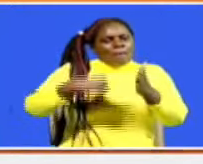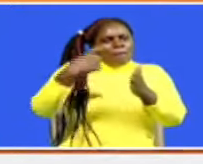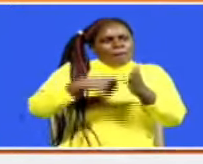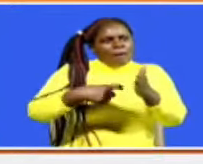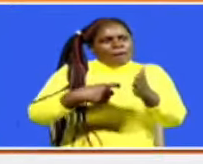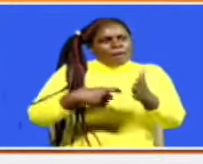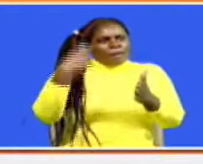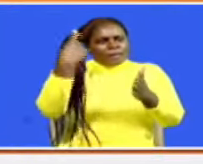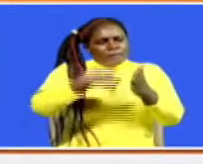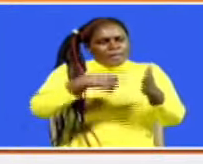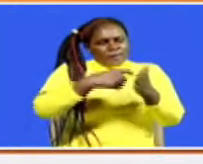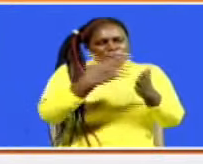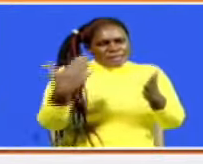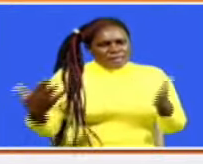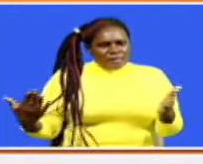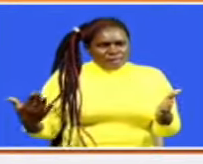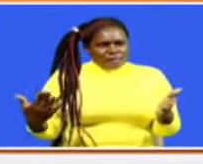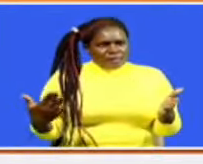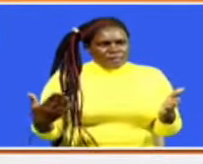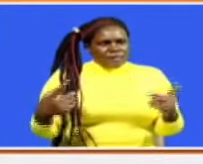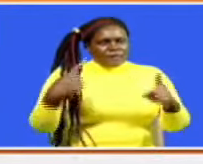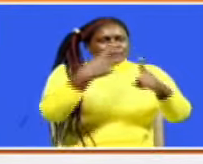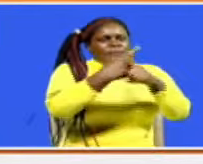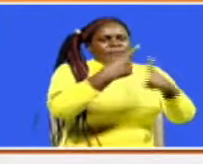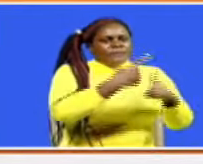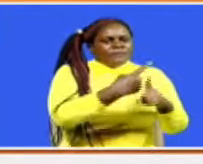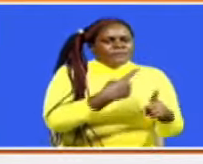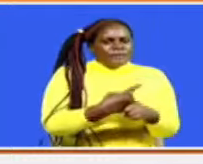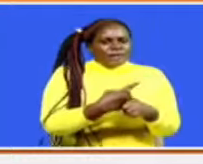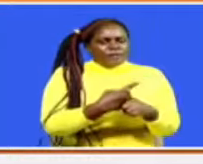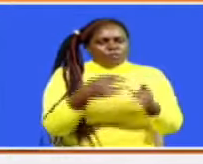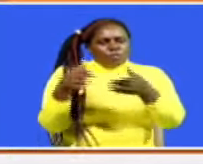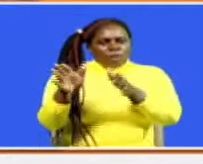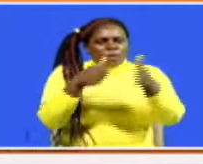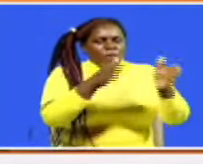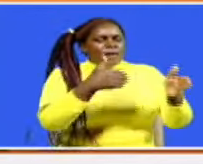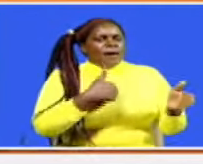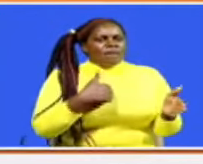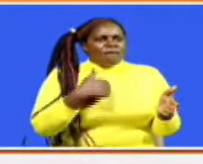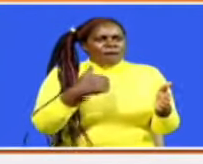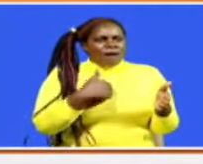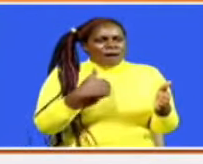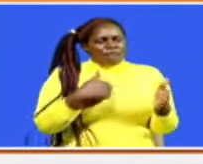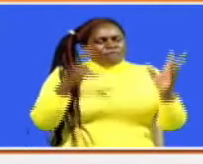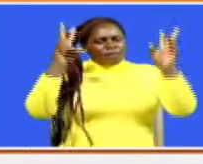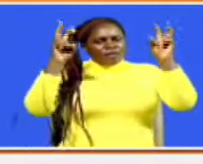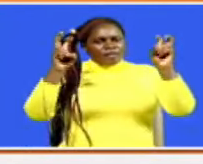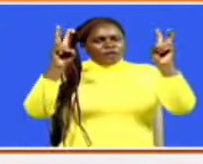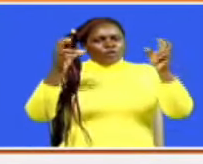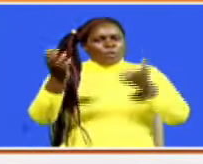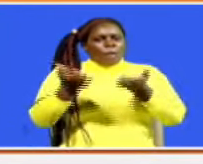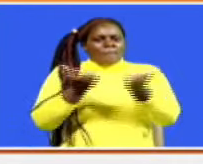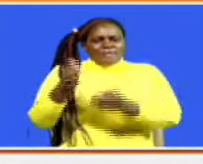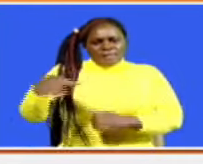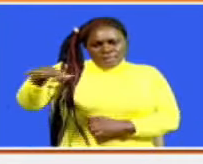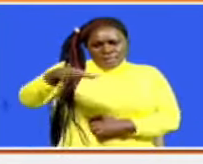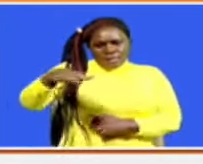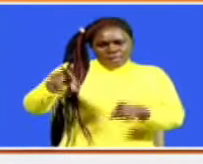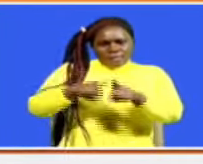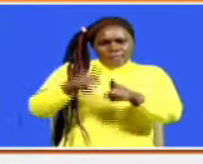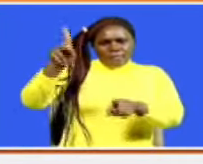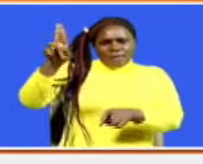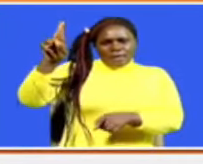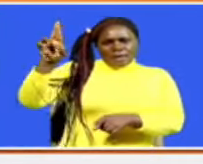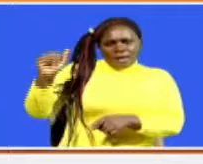things like taxation and all that come from a different perspective. I mean, there's element of maybe Treasury and